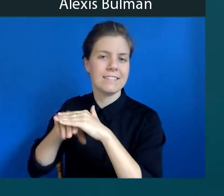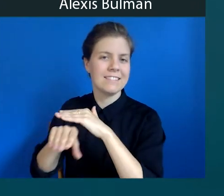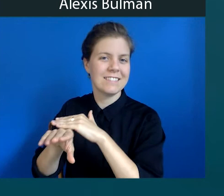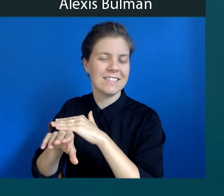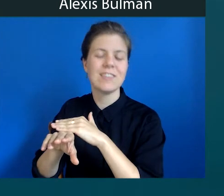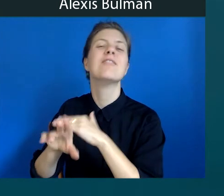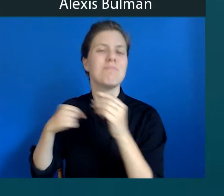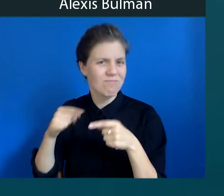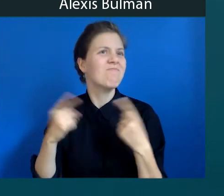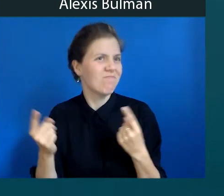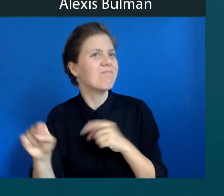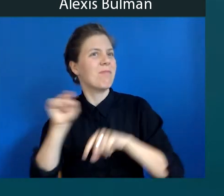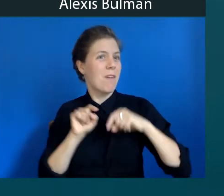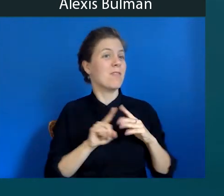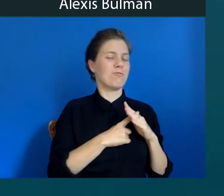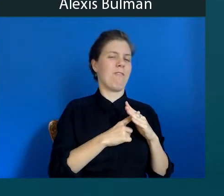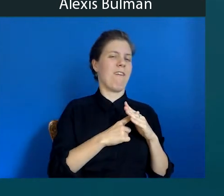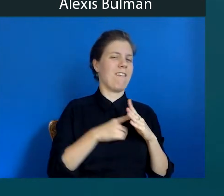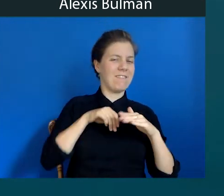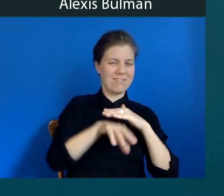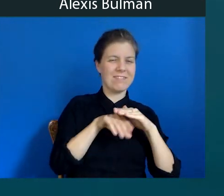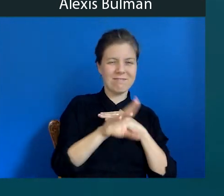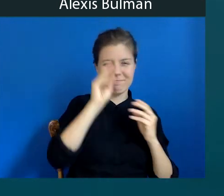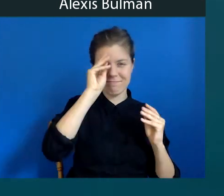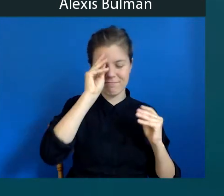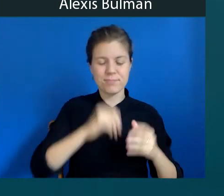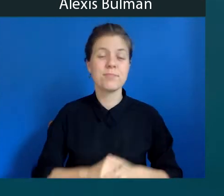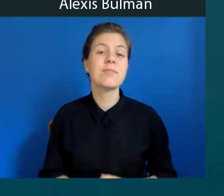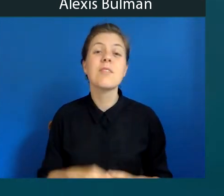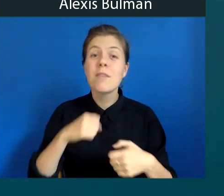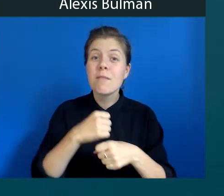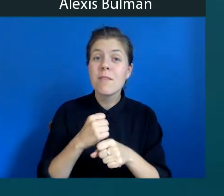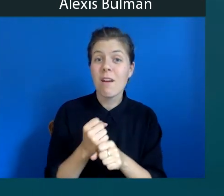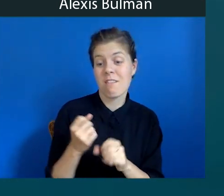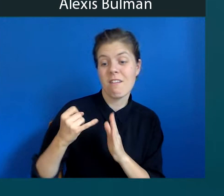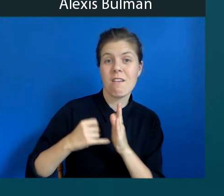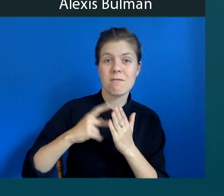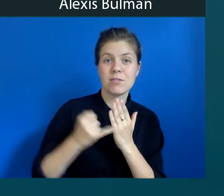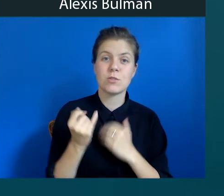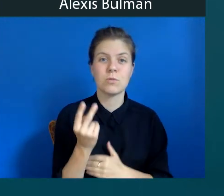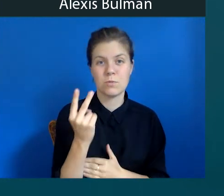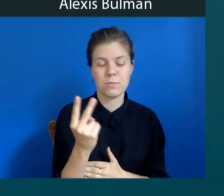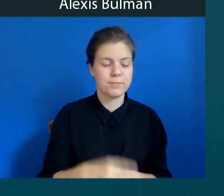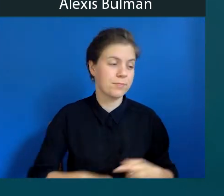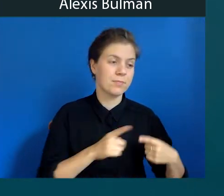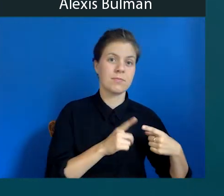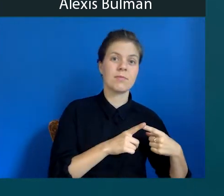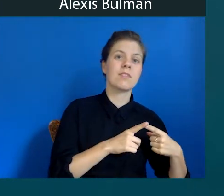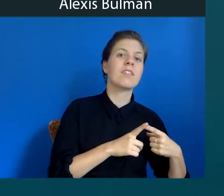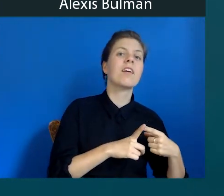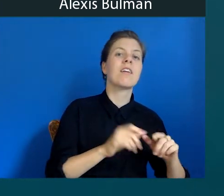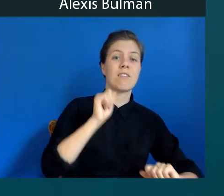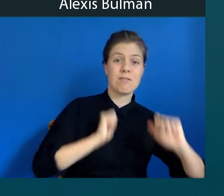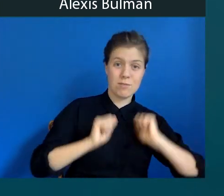So from this residency, I ended up creating two projects. One is a performance artwork called Tending To, and the other